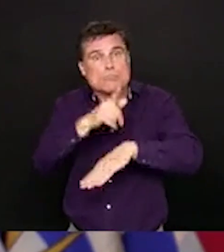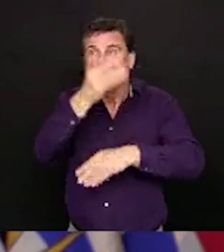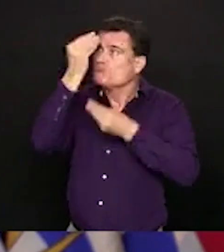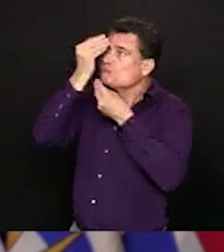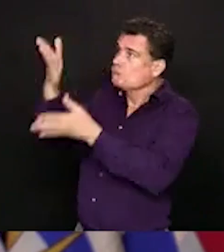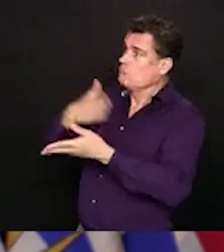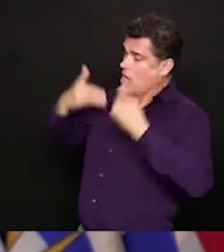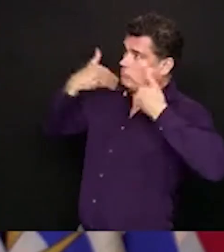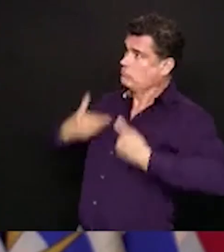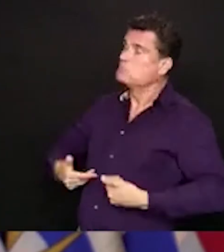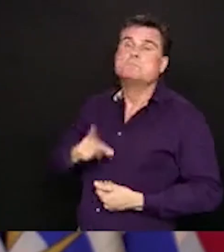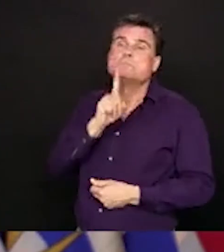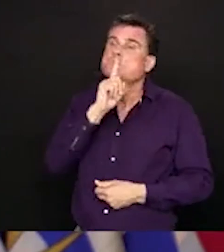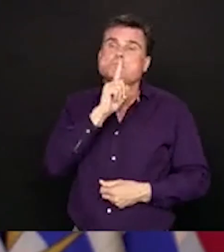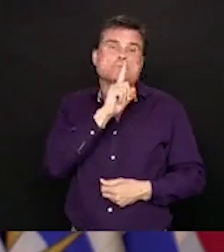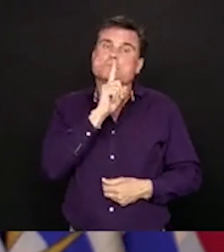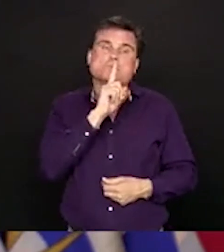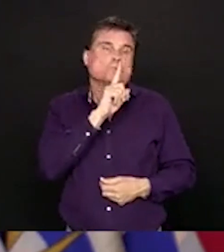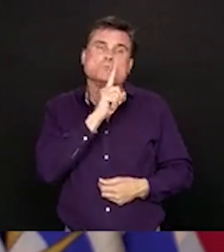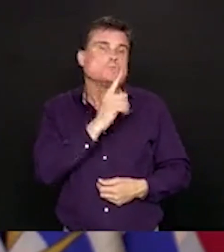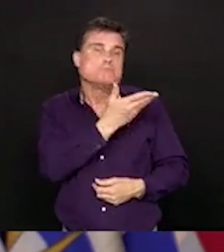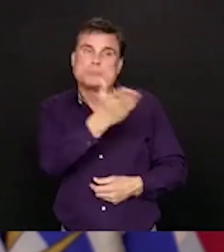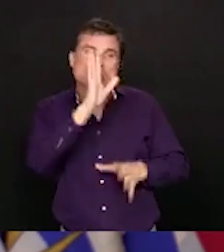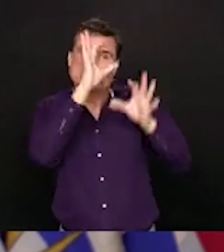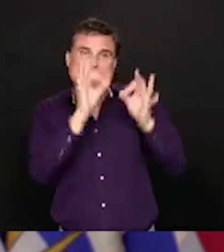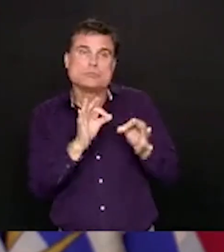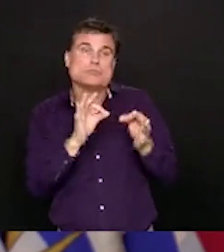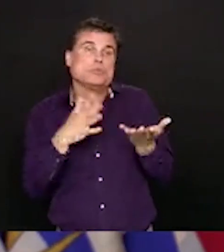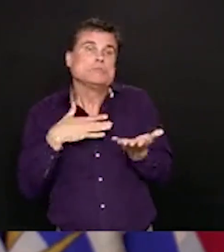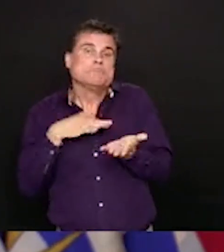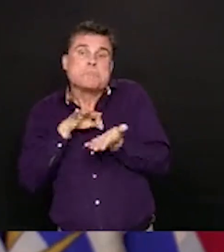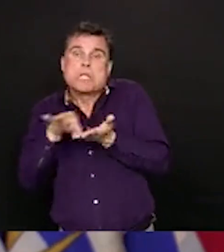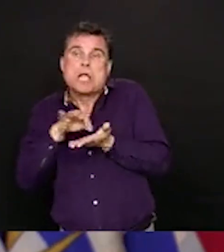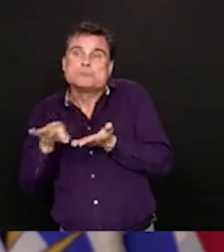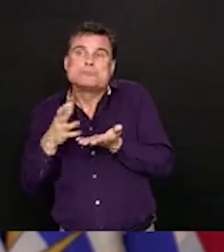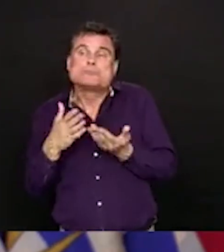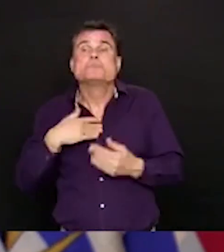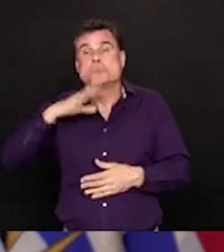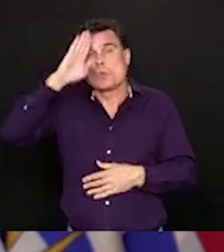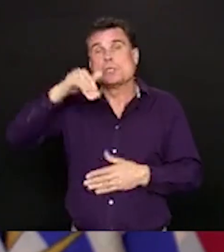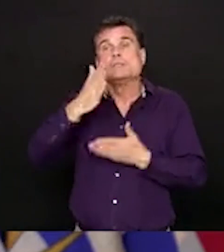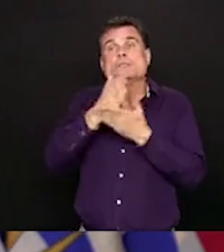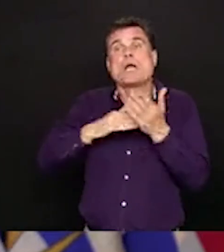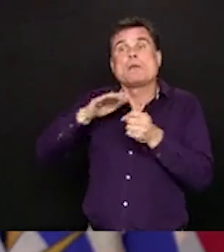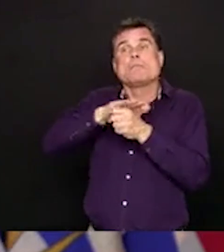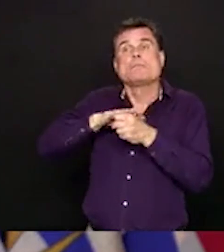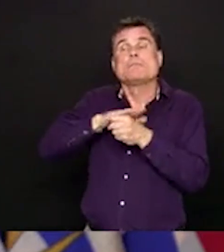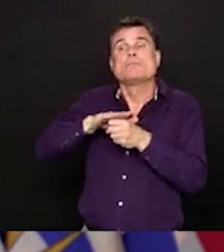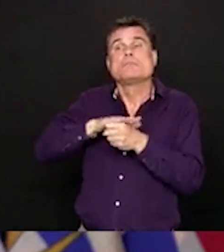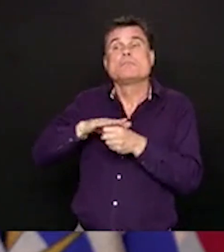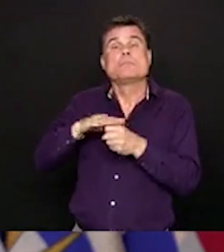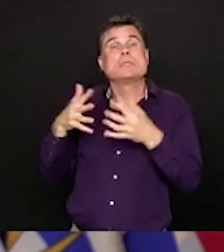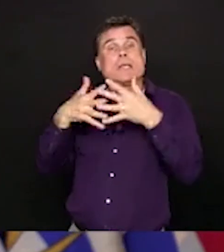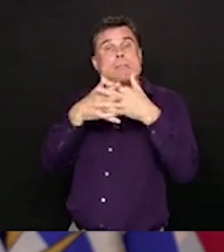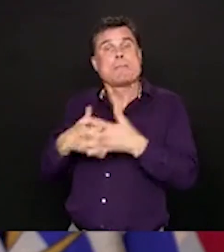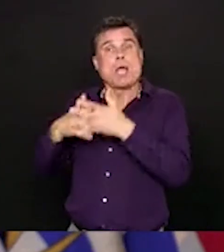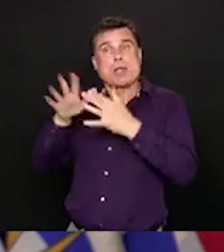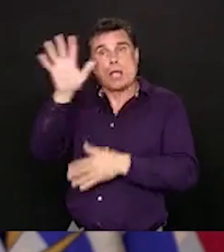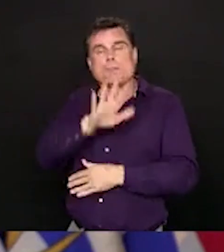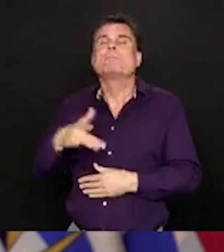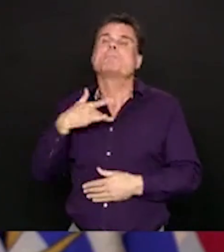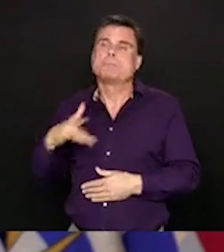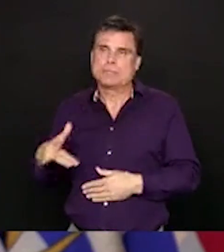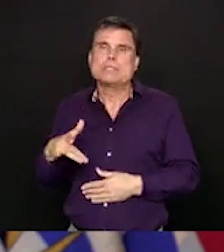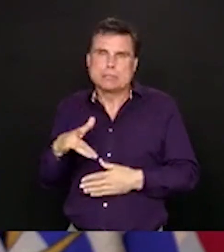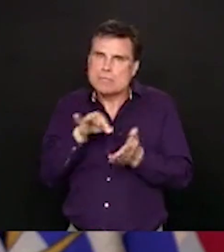collected, and part of that is because of challenges around access to health care. It is something we're actively